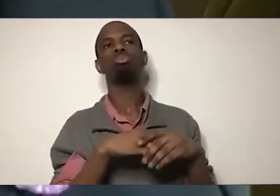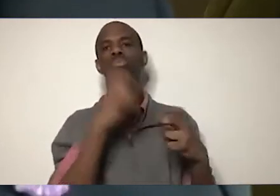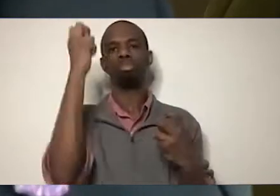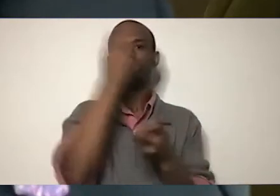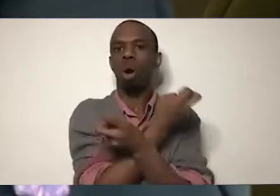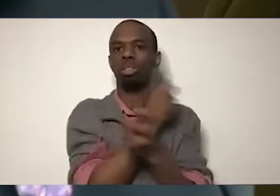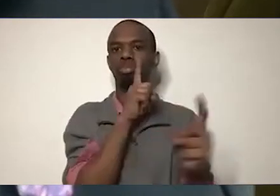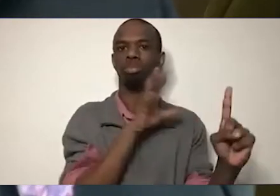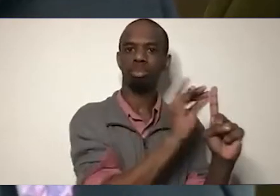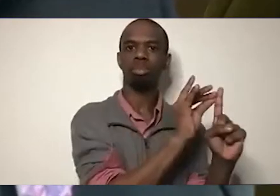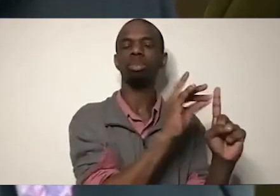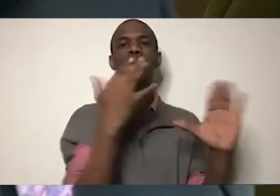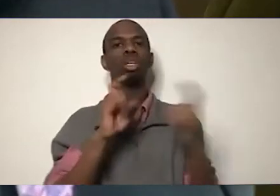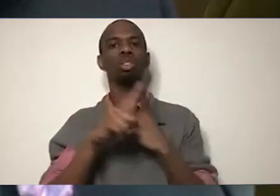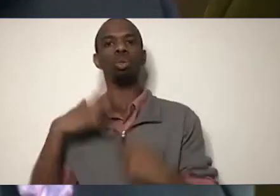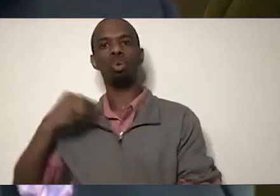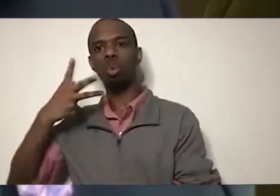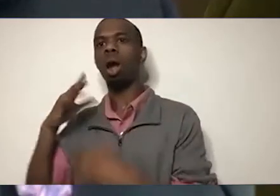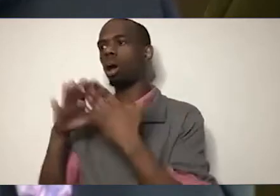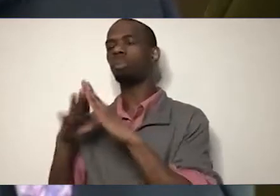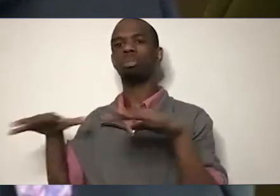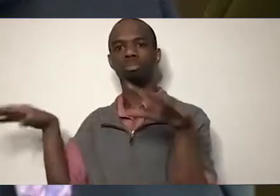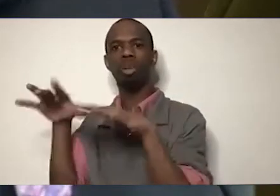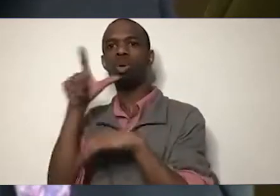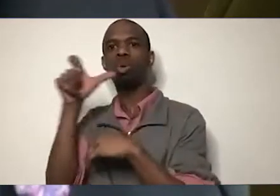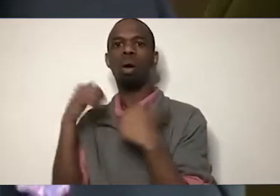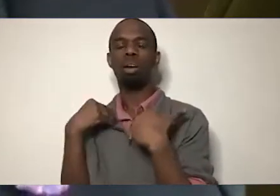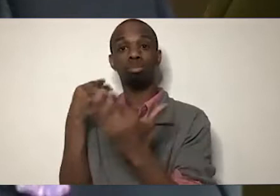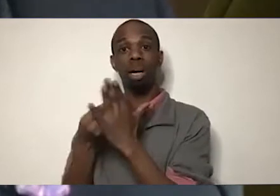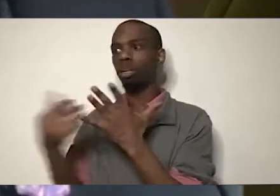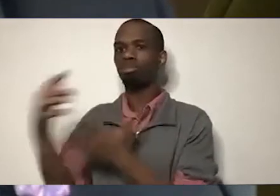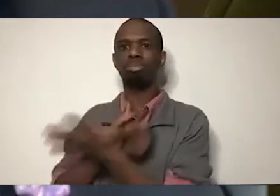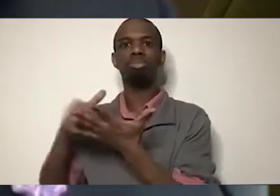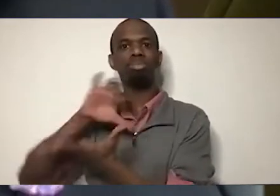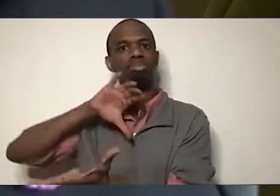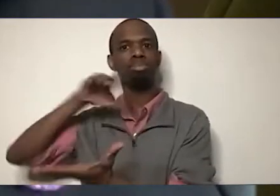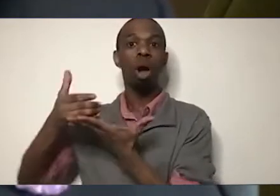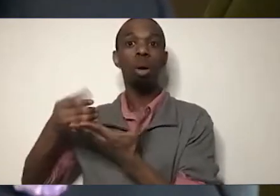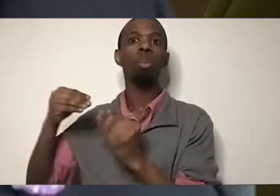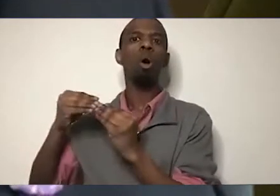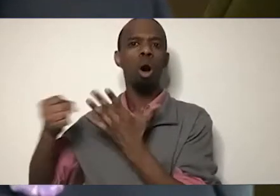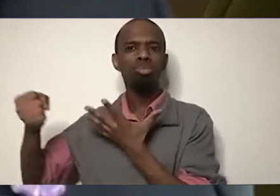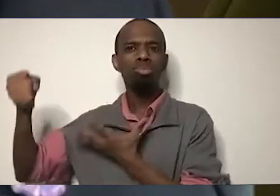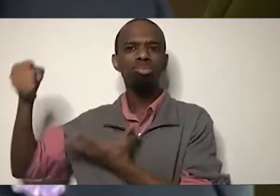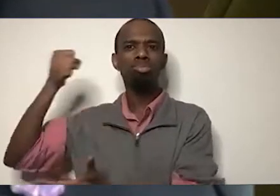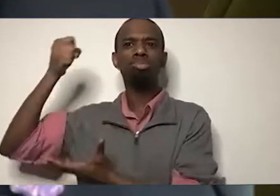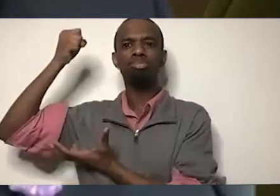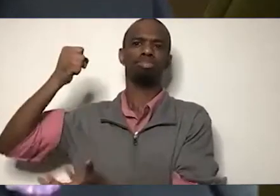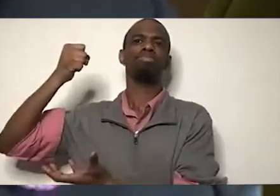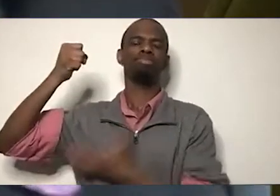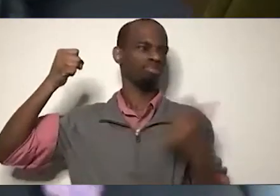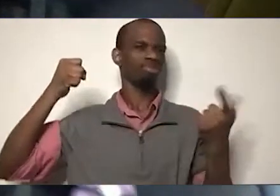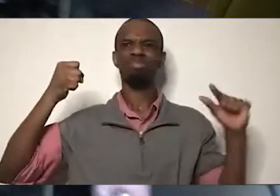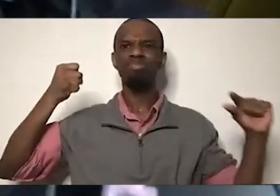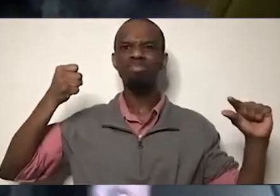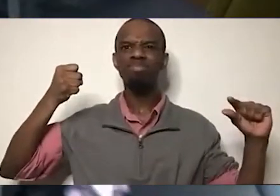we're talking about. And for some people, for some white people, it's difficult to admit that. You know, it sounds